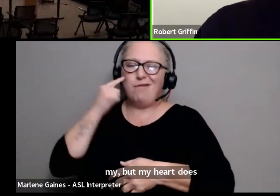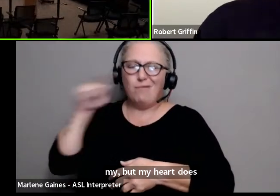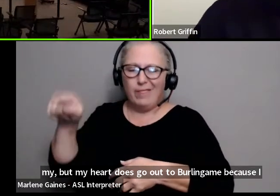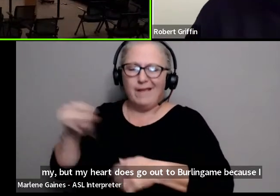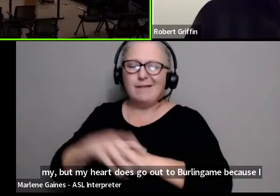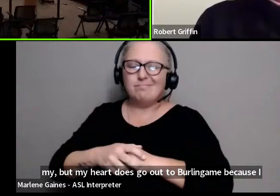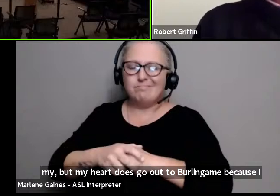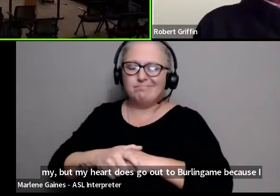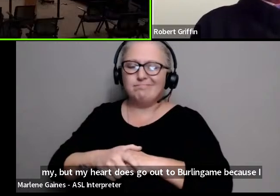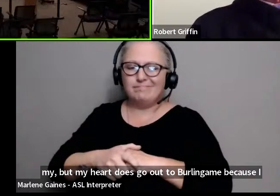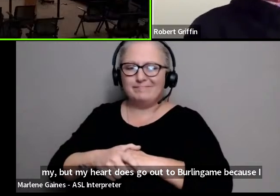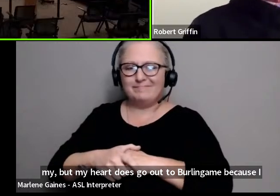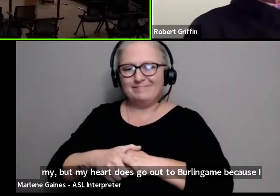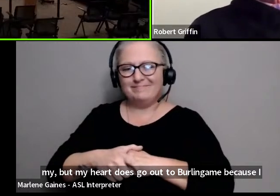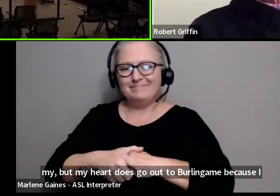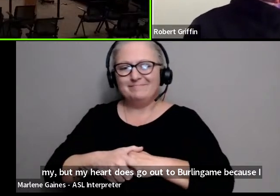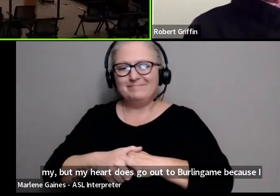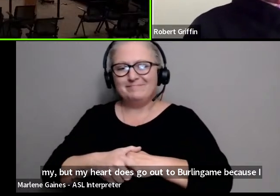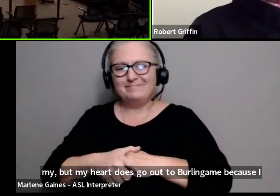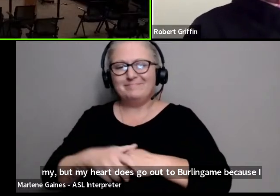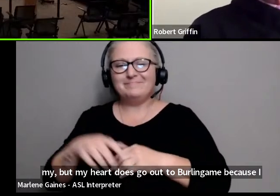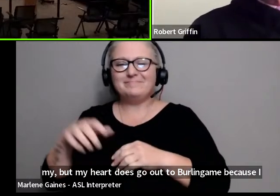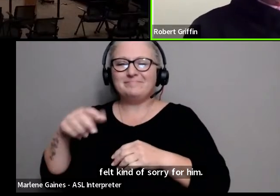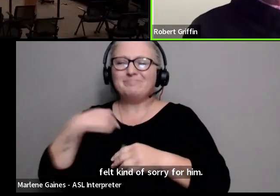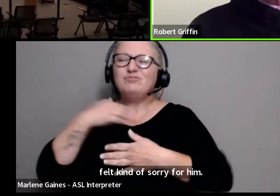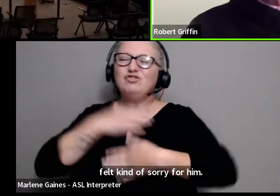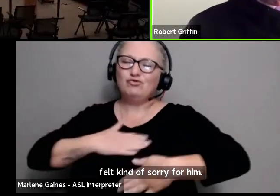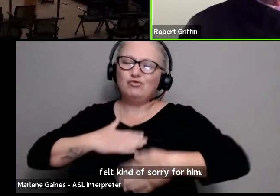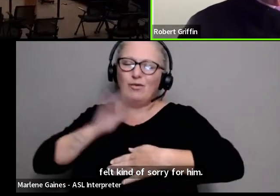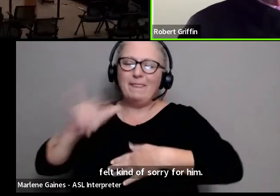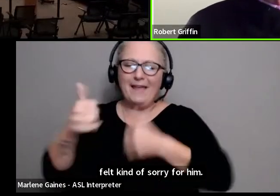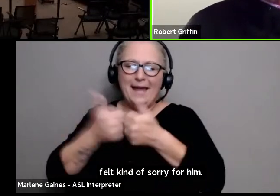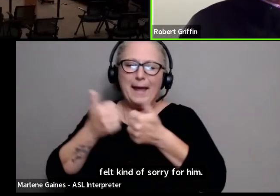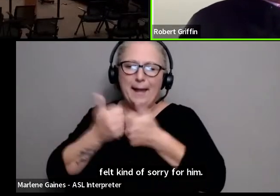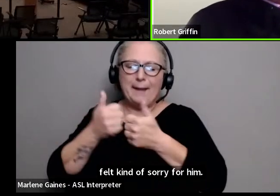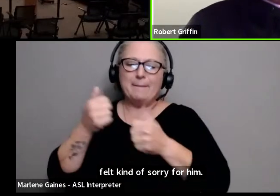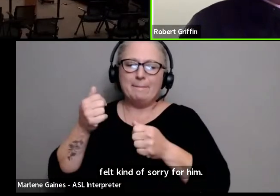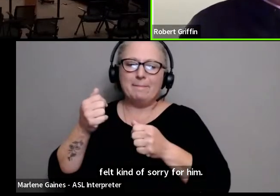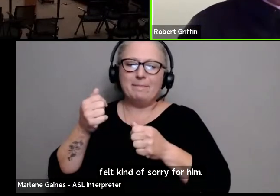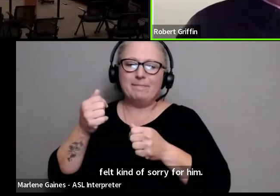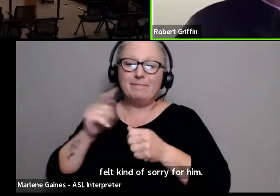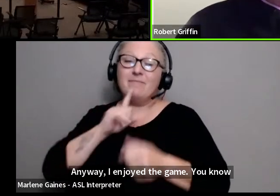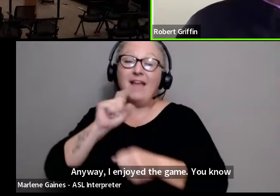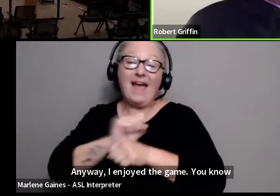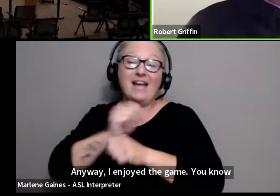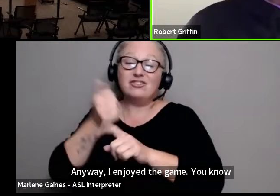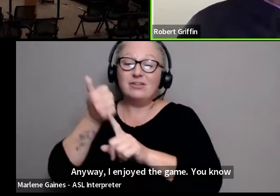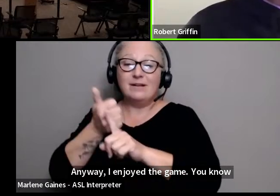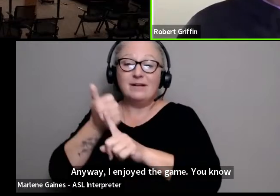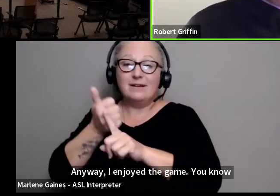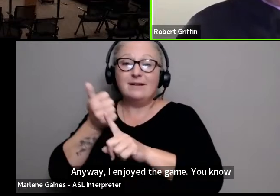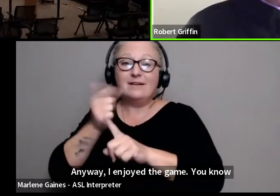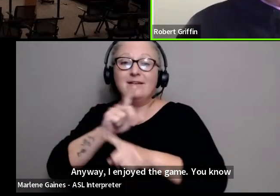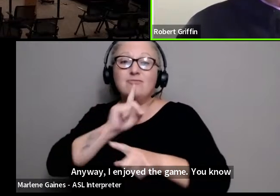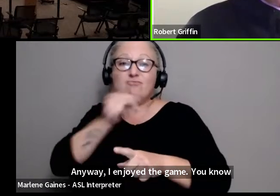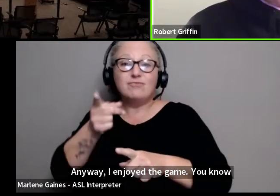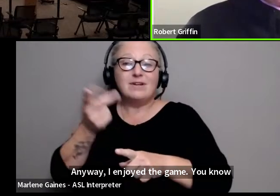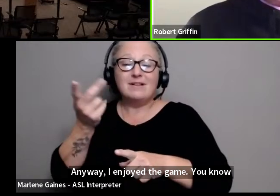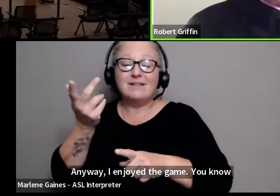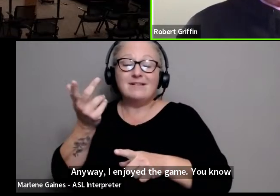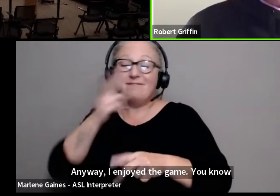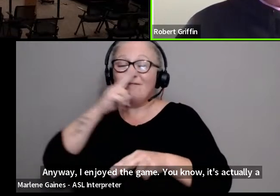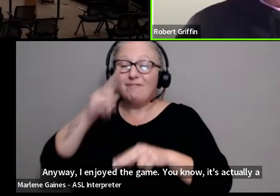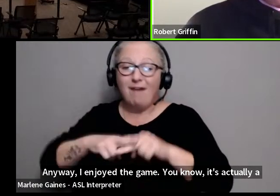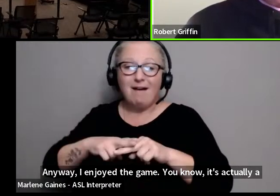him. Anyway, I enjoyed the game. It's actually a really